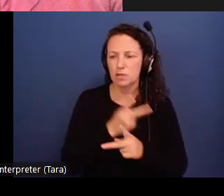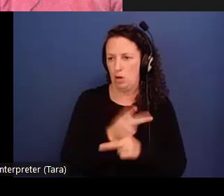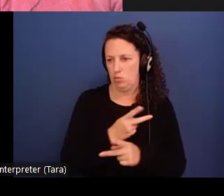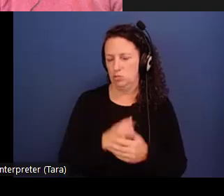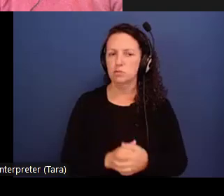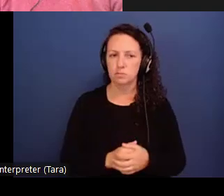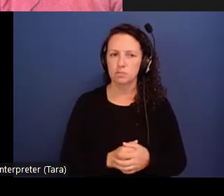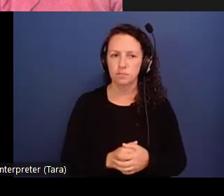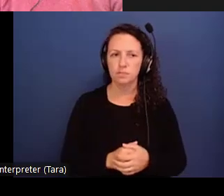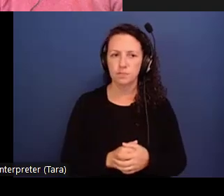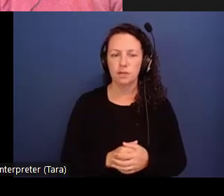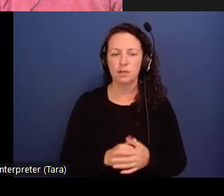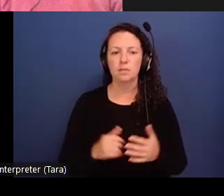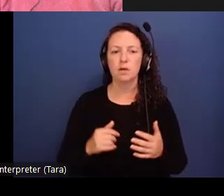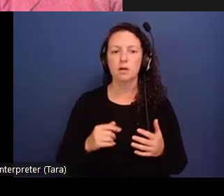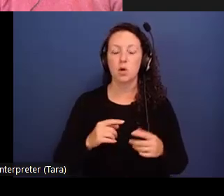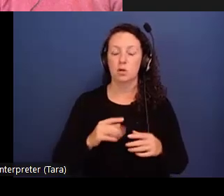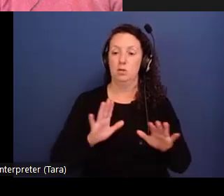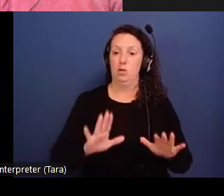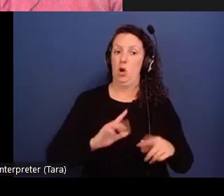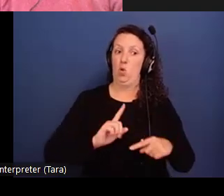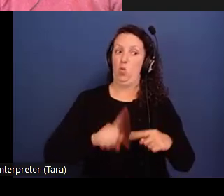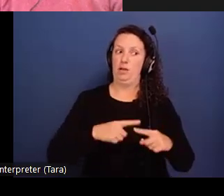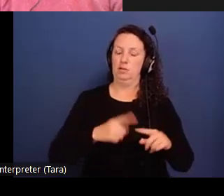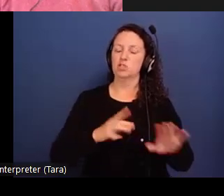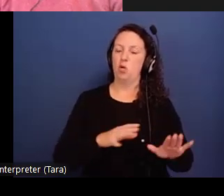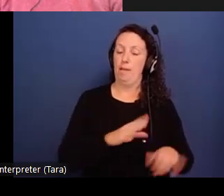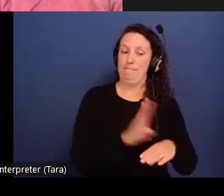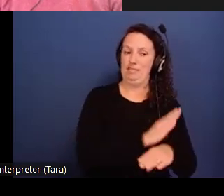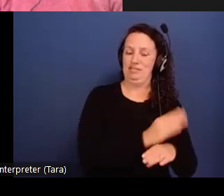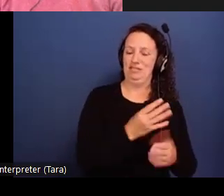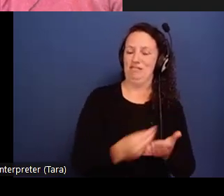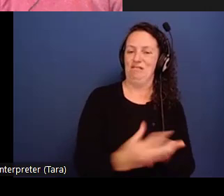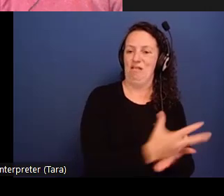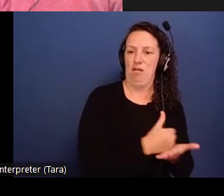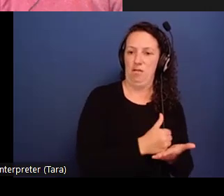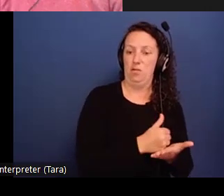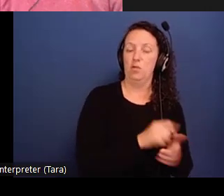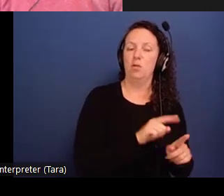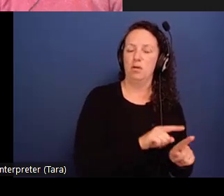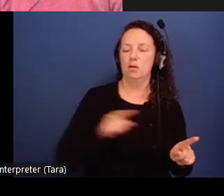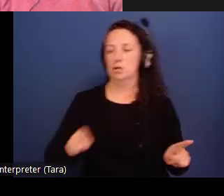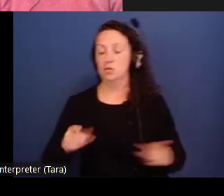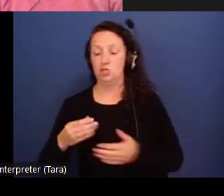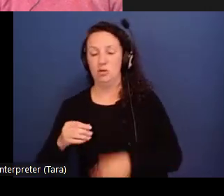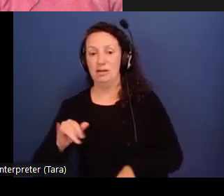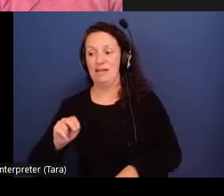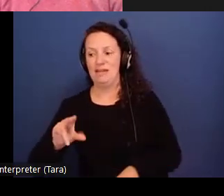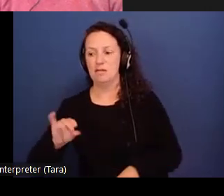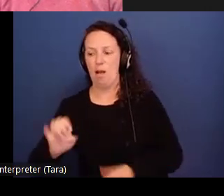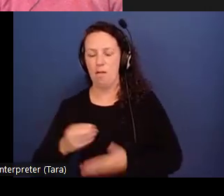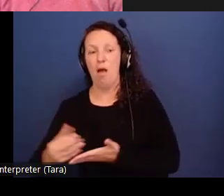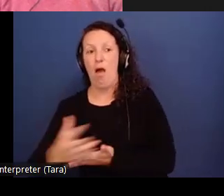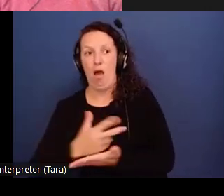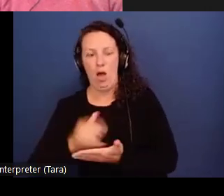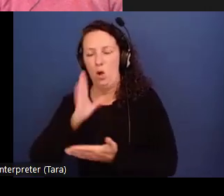it that your income that you make will impact your health benefits?